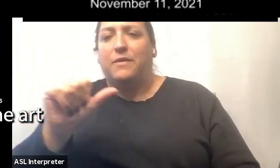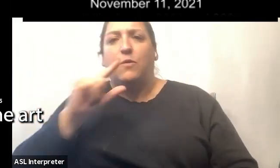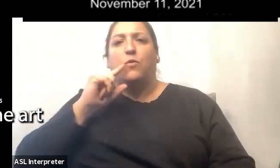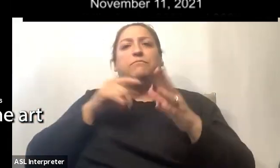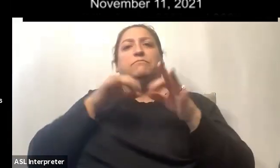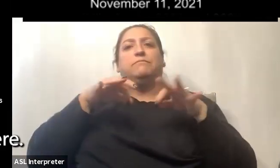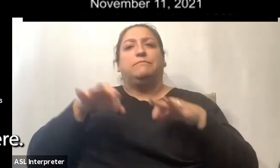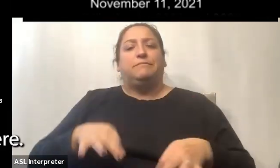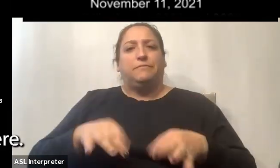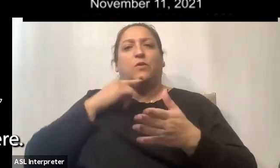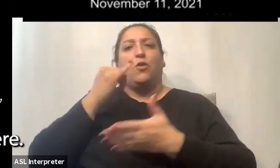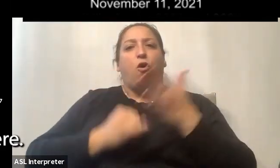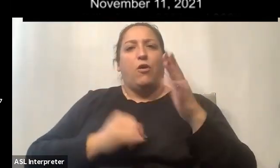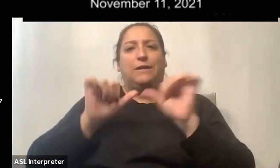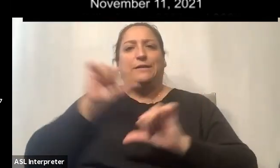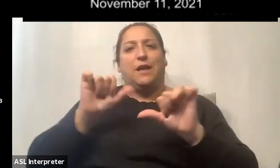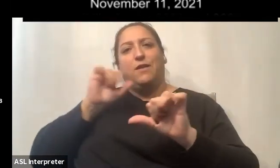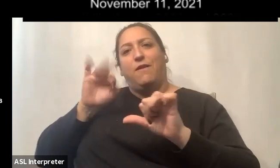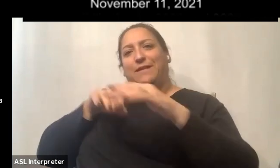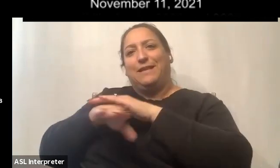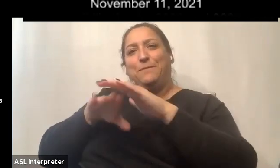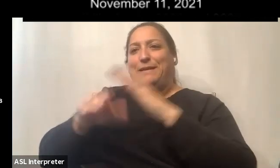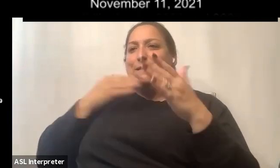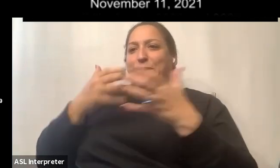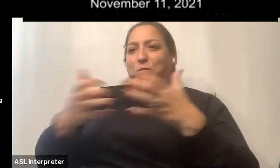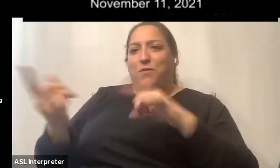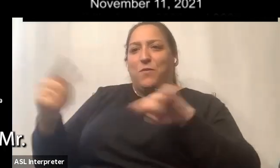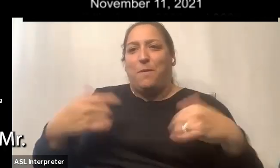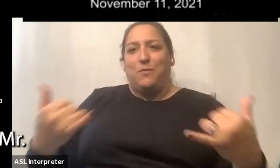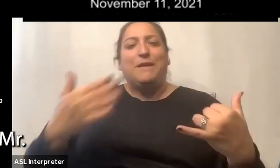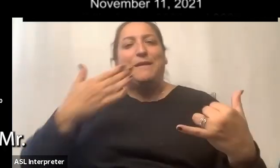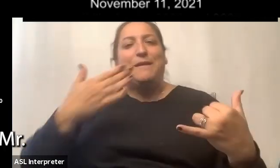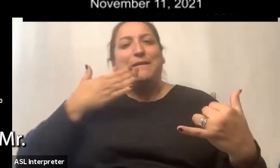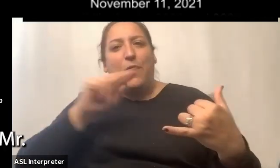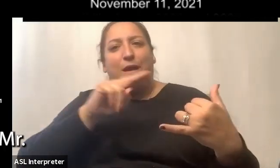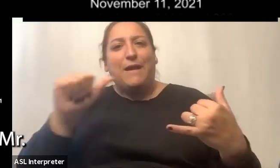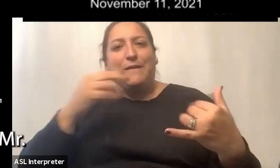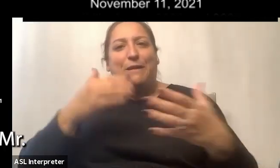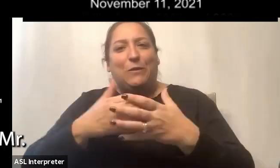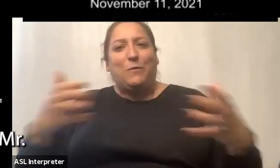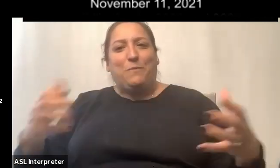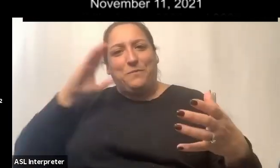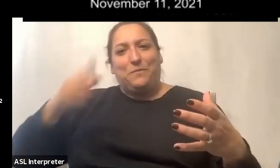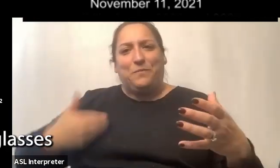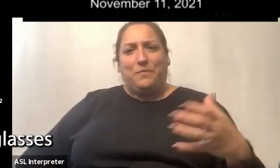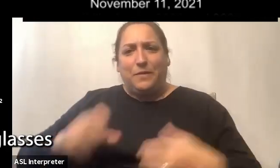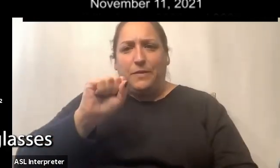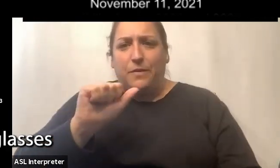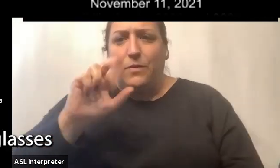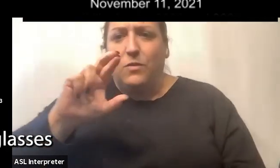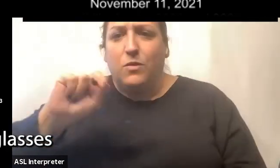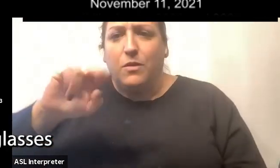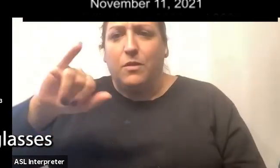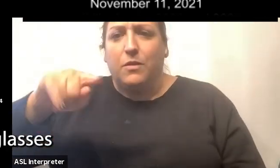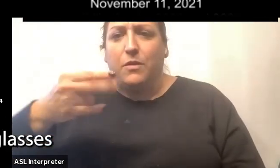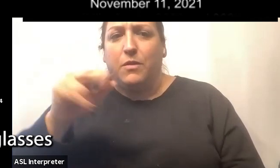of accessibility. Thank you so much for being here. Thank you, Anna. Thank you so much. Hi, I'm Sarmistha. I